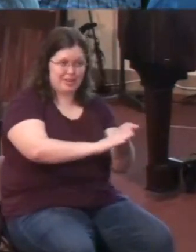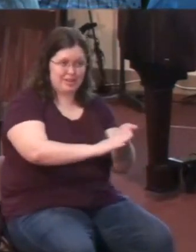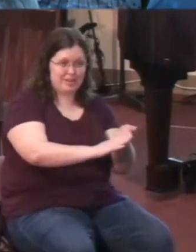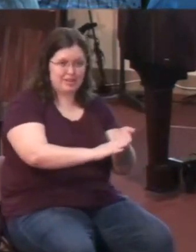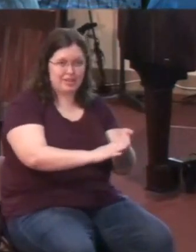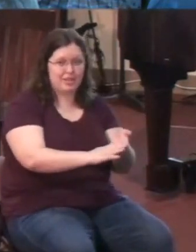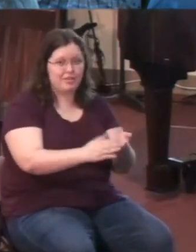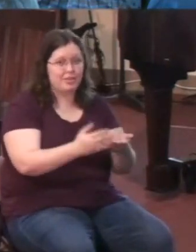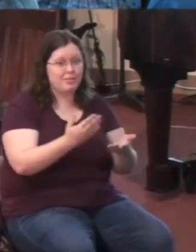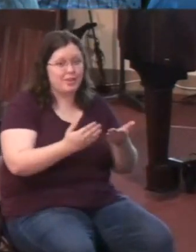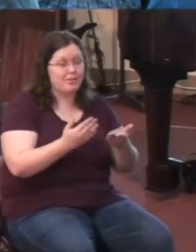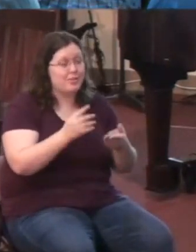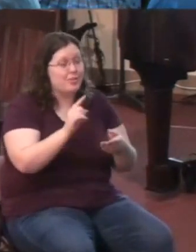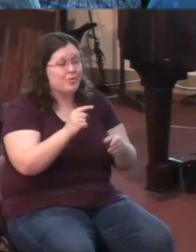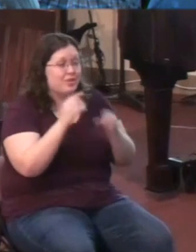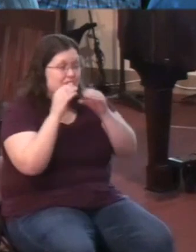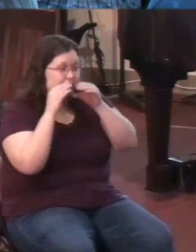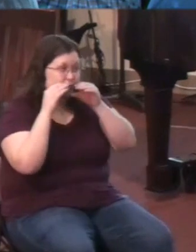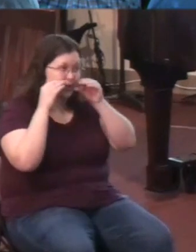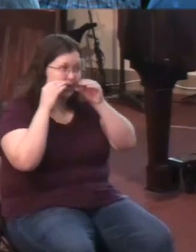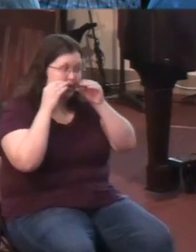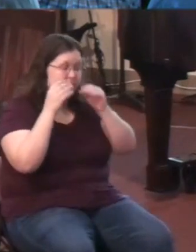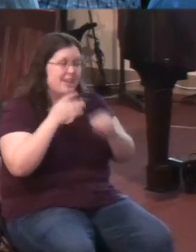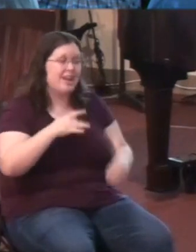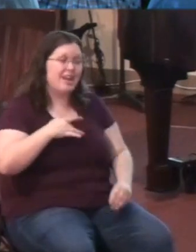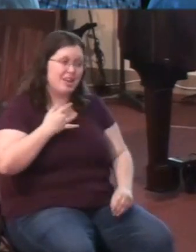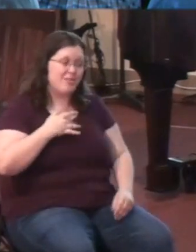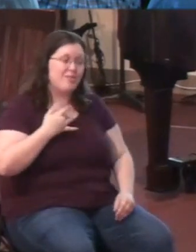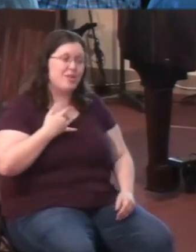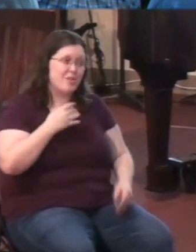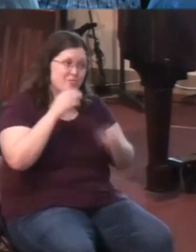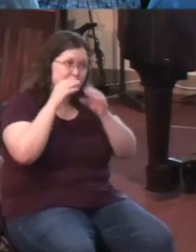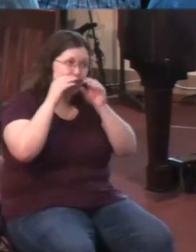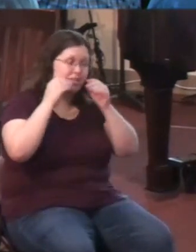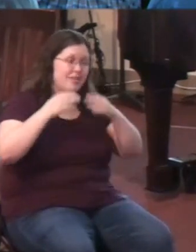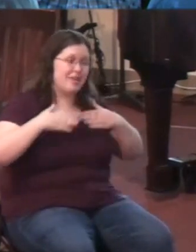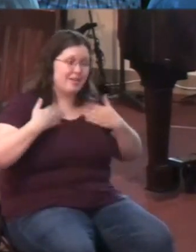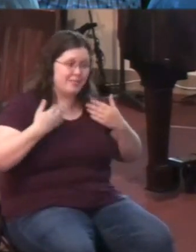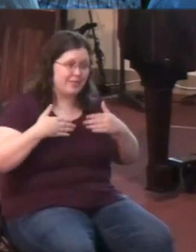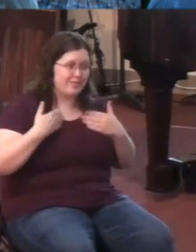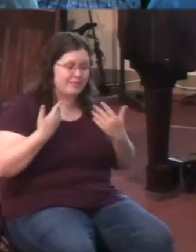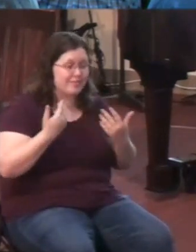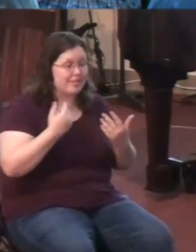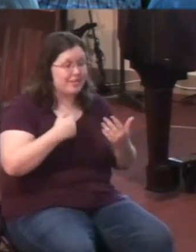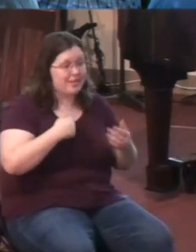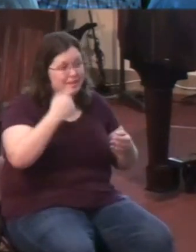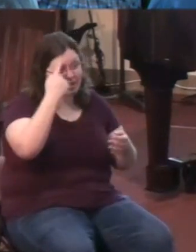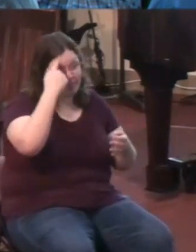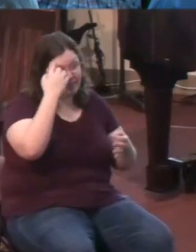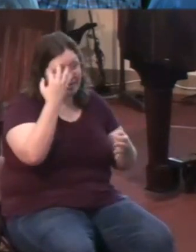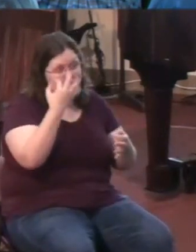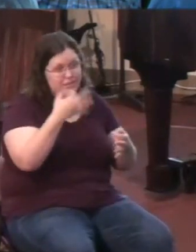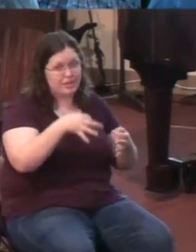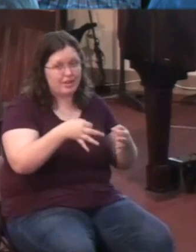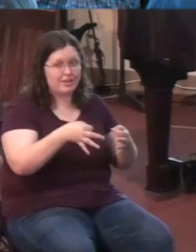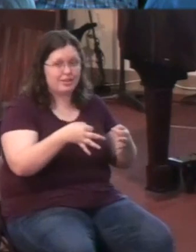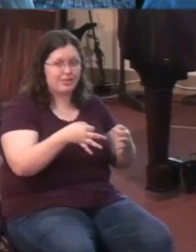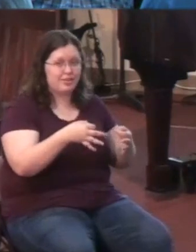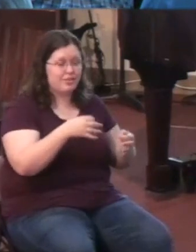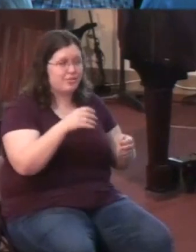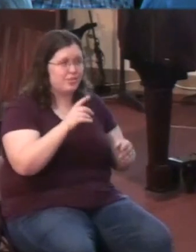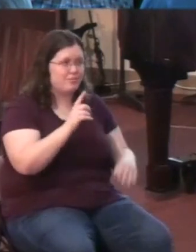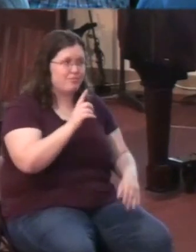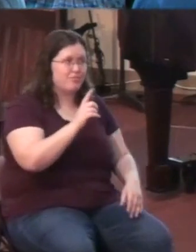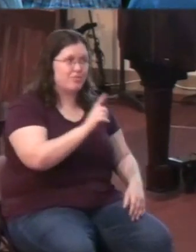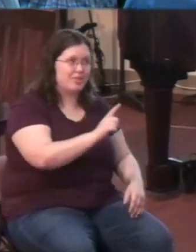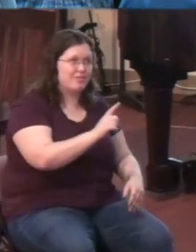just to smile at you and to feel that in my heart, then I'm choosing to walk in the warm direction, to walk